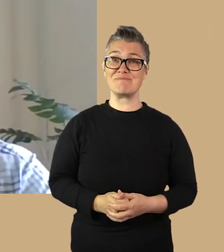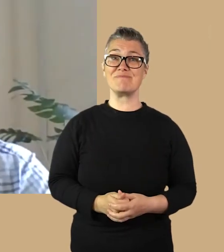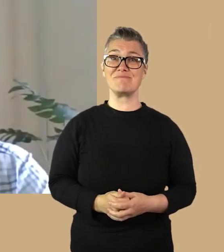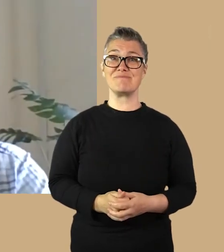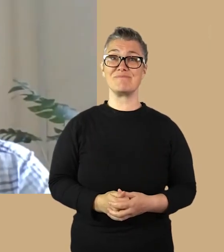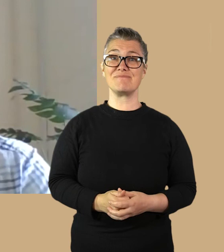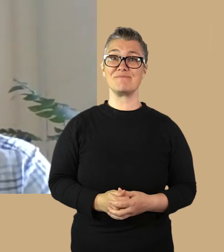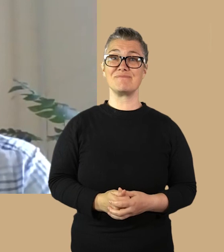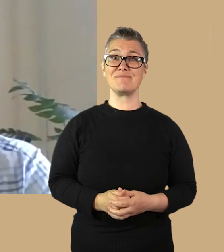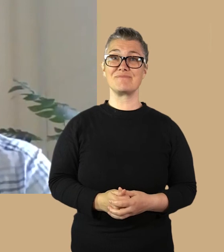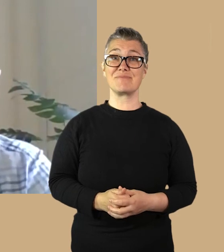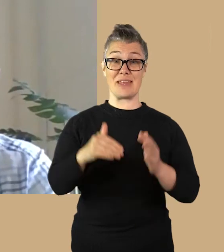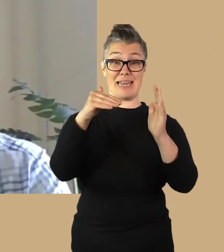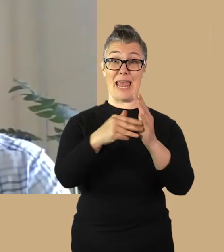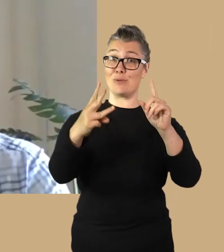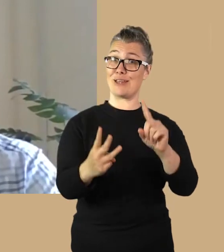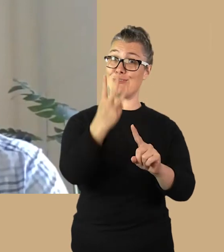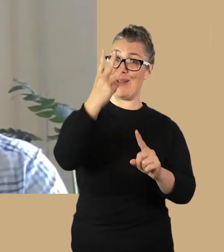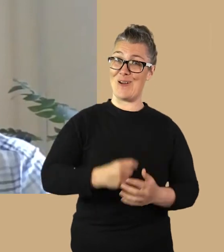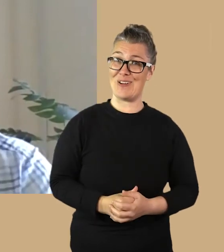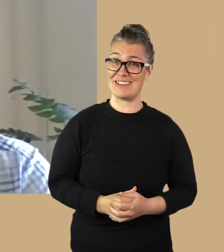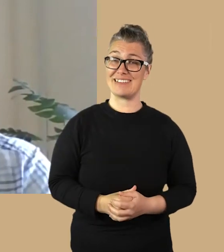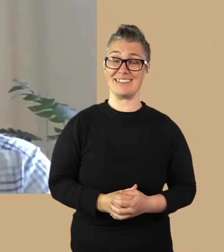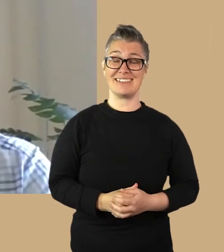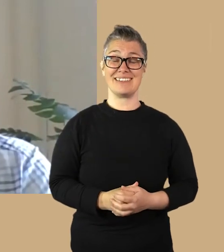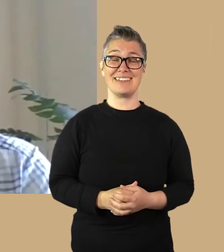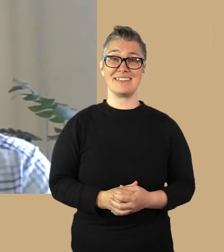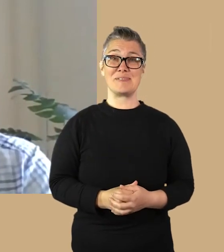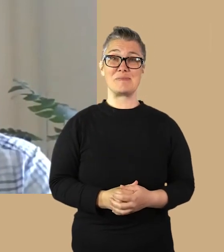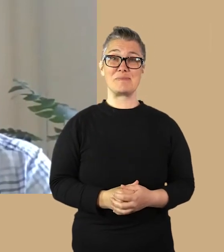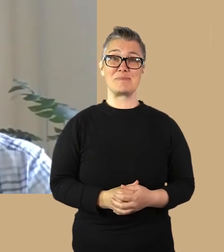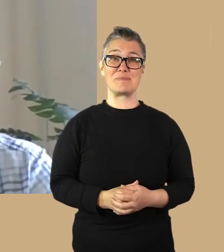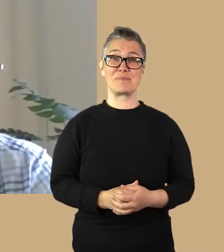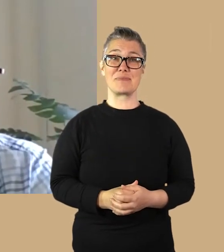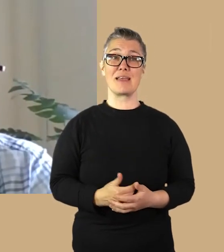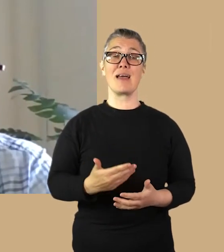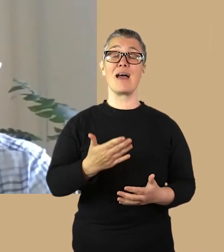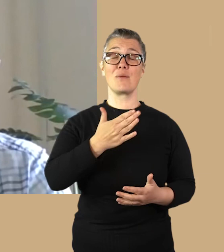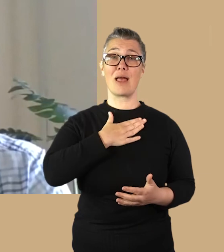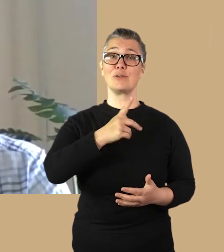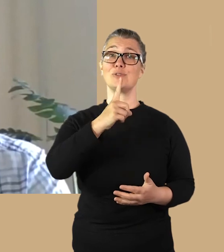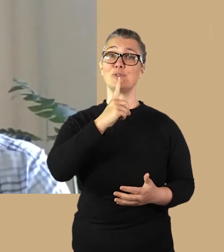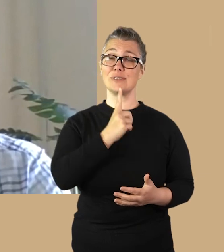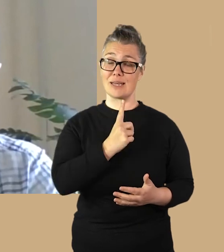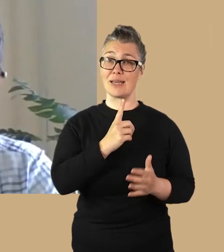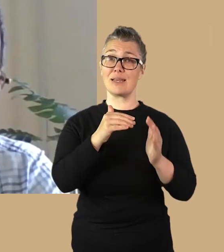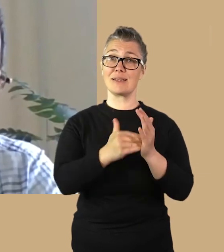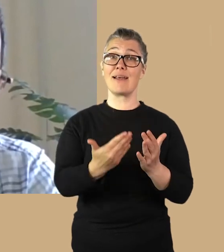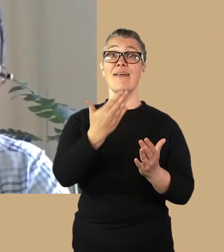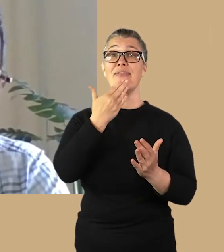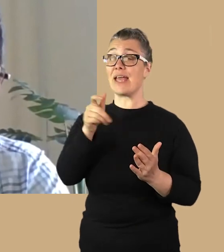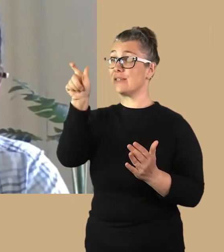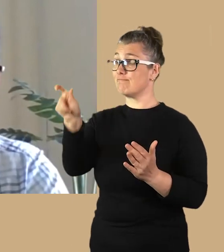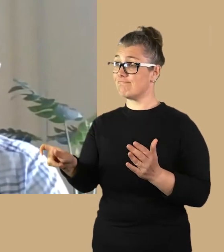are sharp at 3 o'clock, and I would like to take this opportunity to